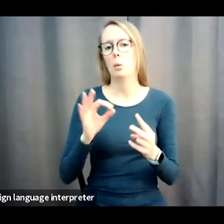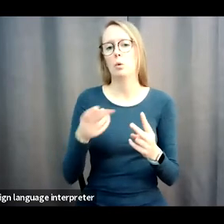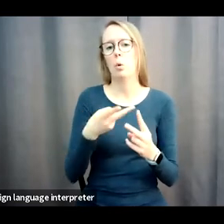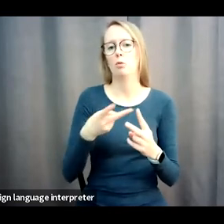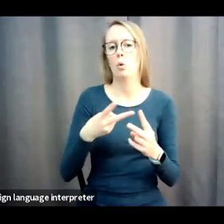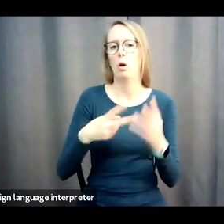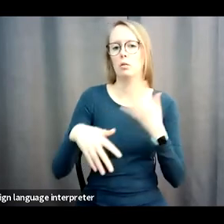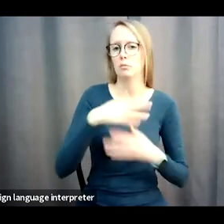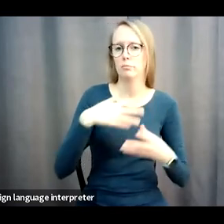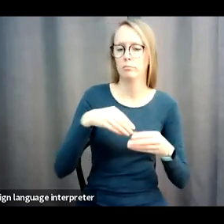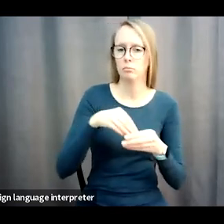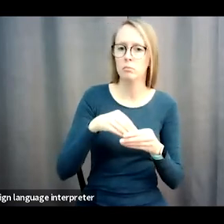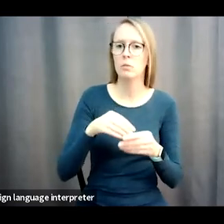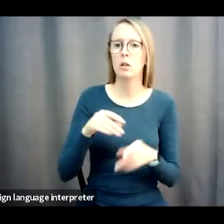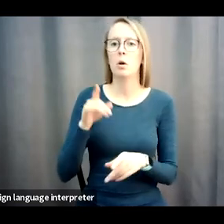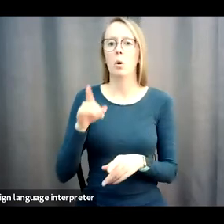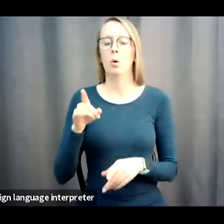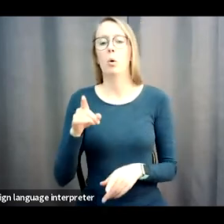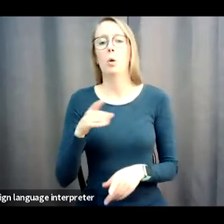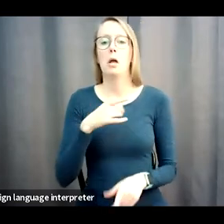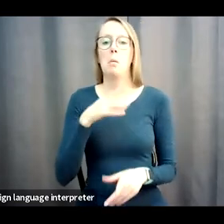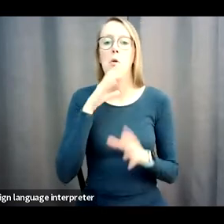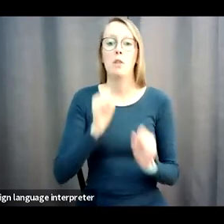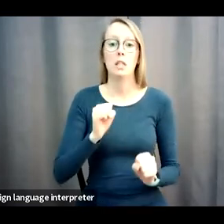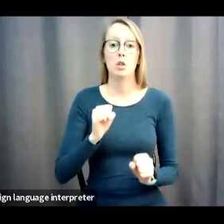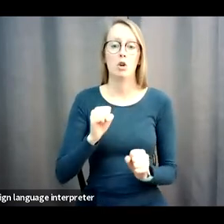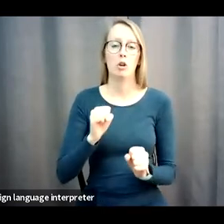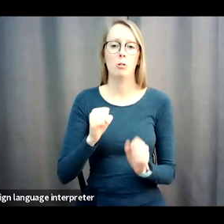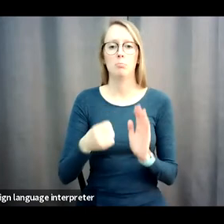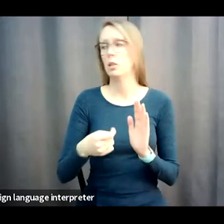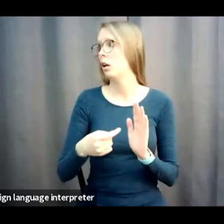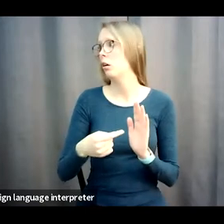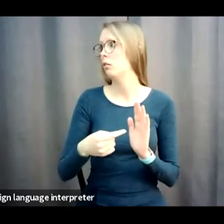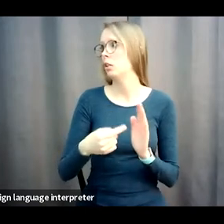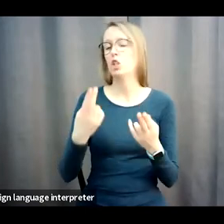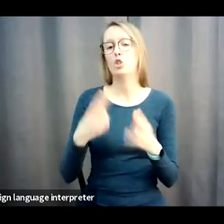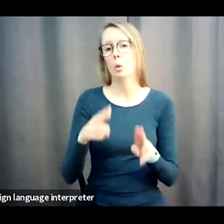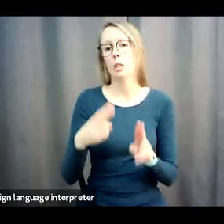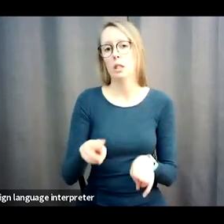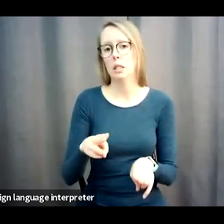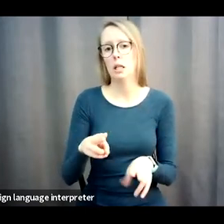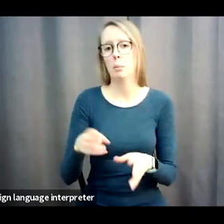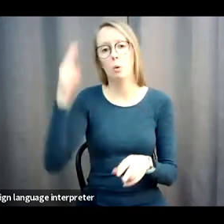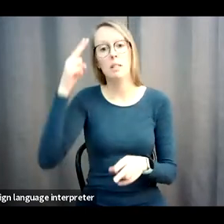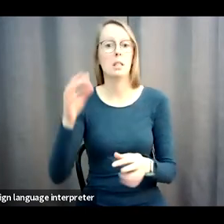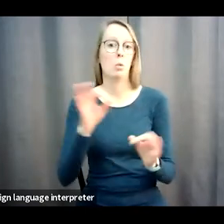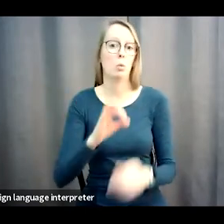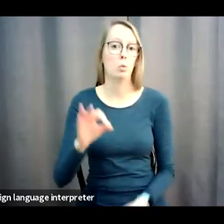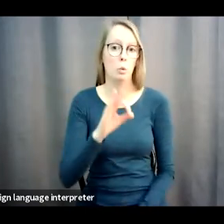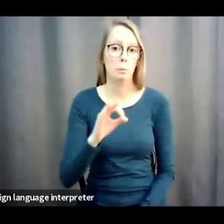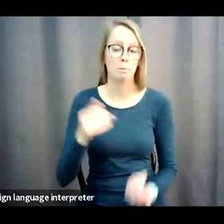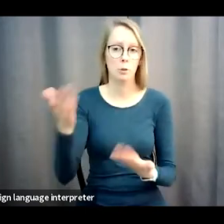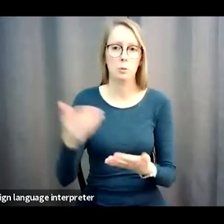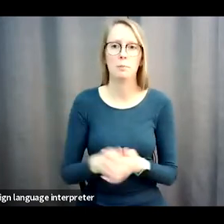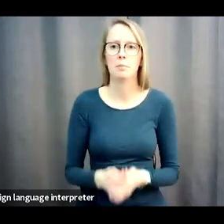a professor of law at the law faculty at the University of Oslo. So over to you, Professor.